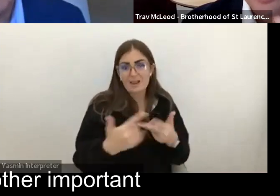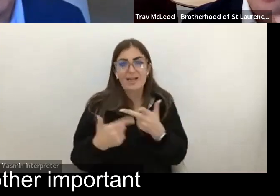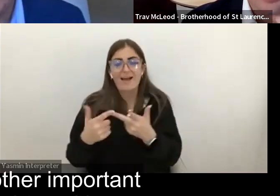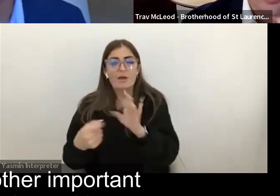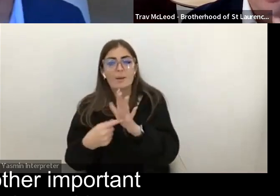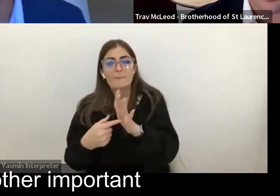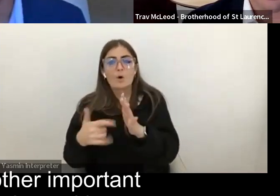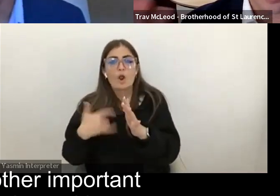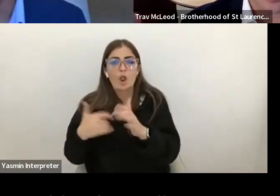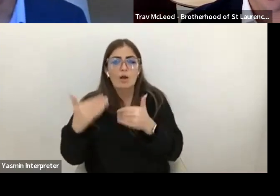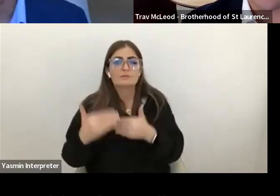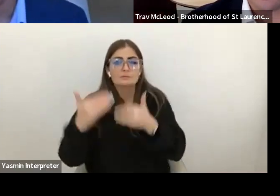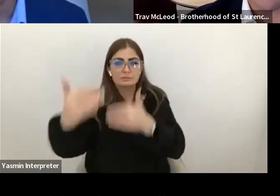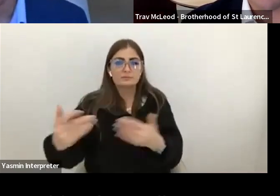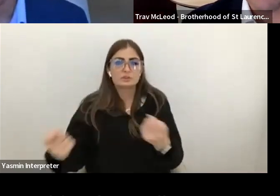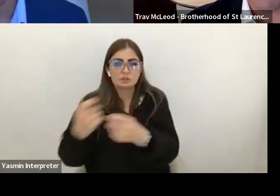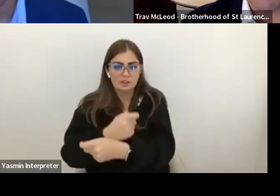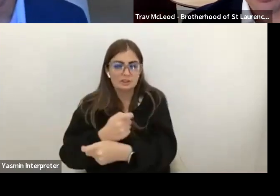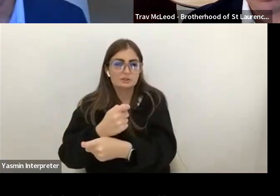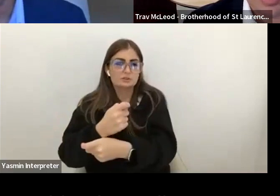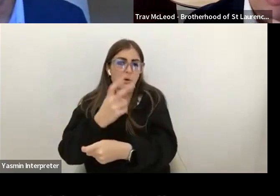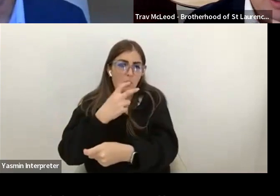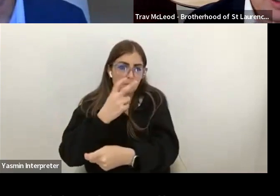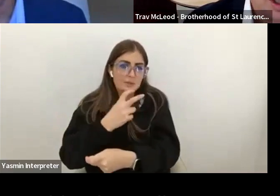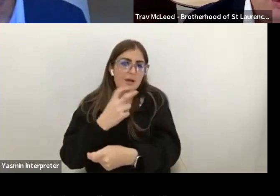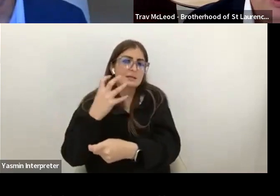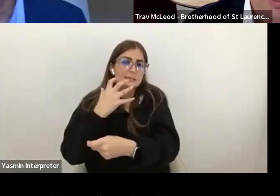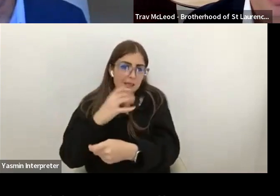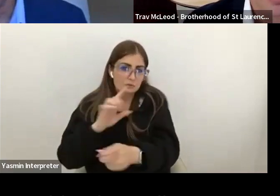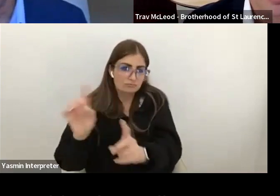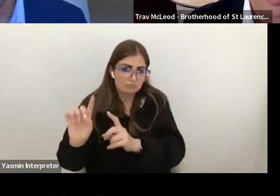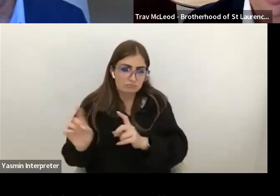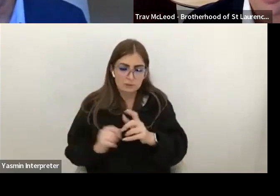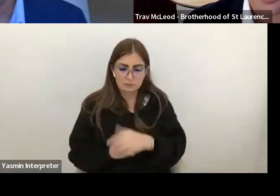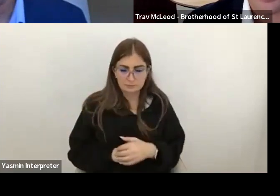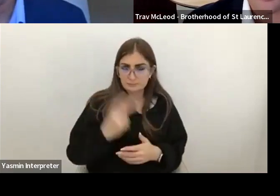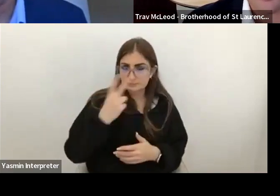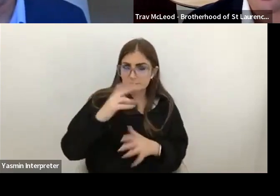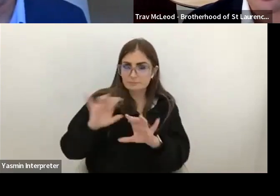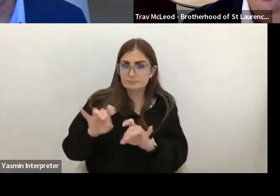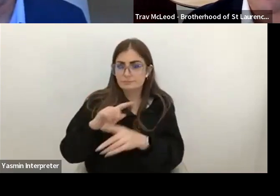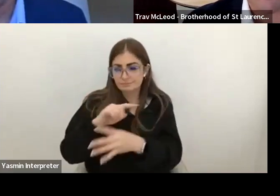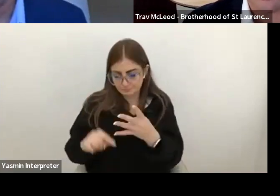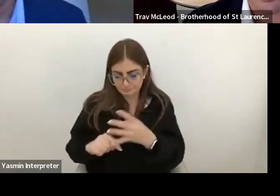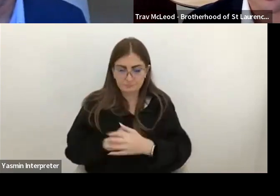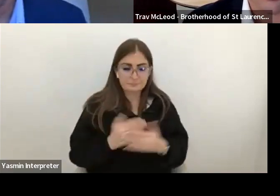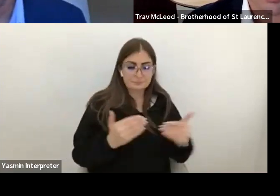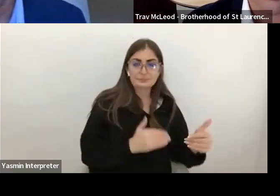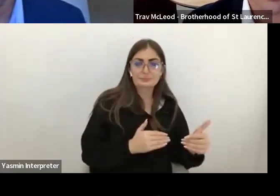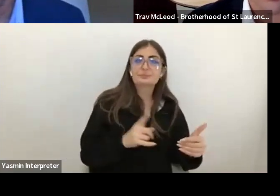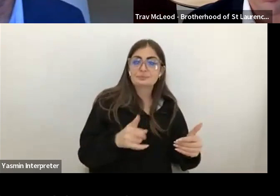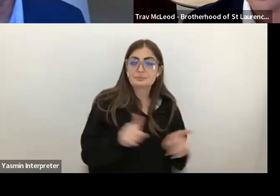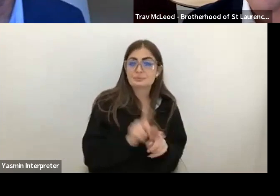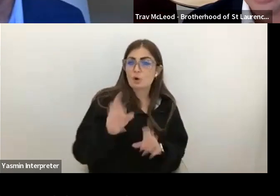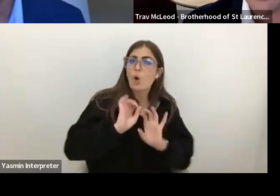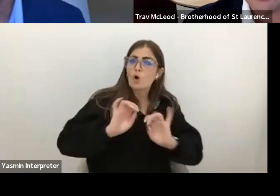life phases and transitions, adolescence, older Australians. And he would like your comment